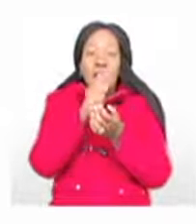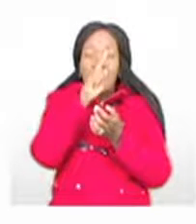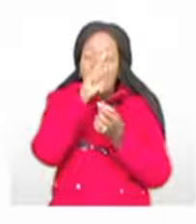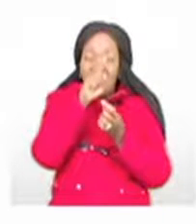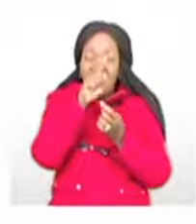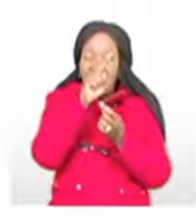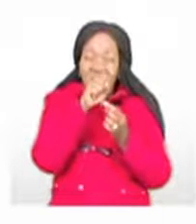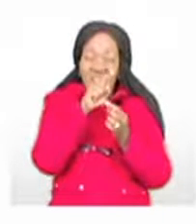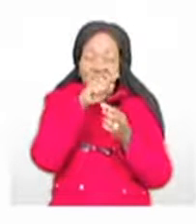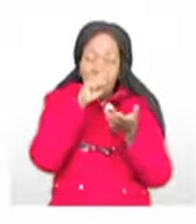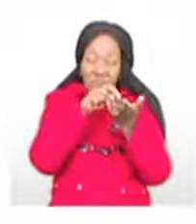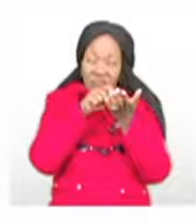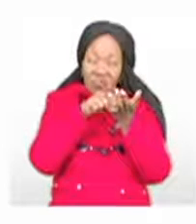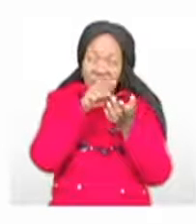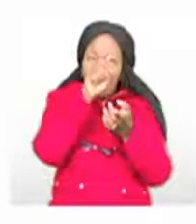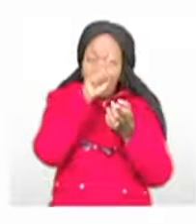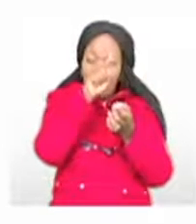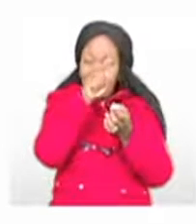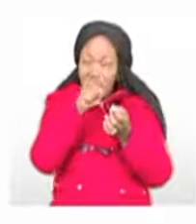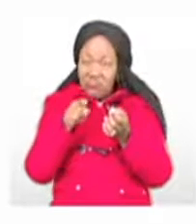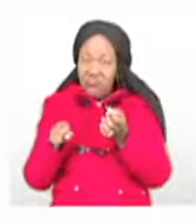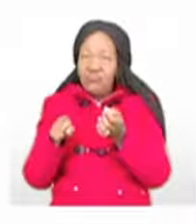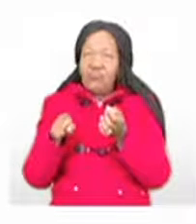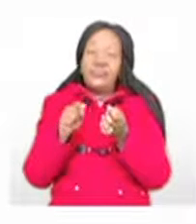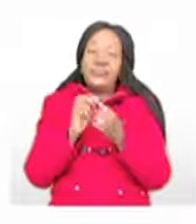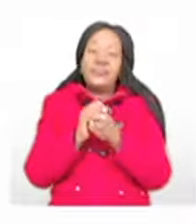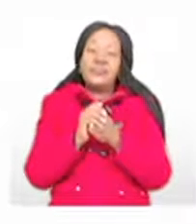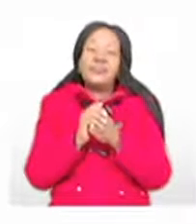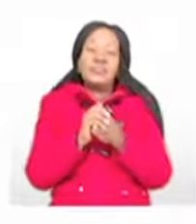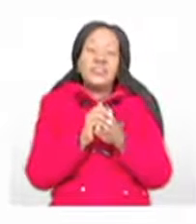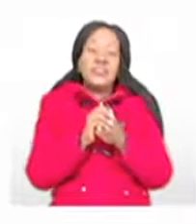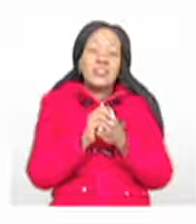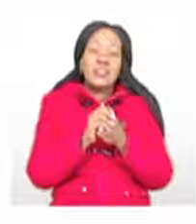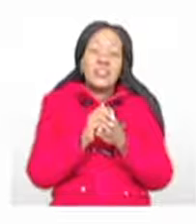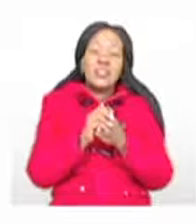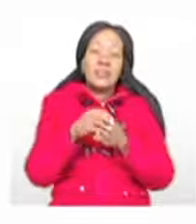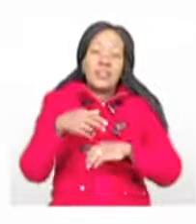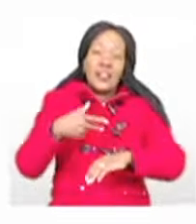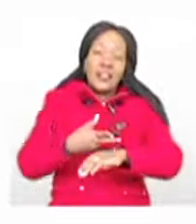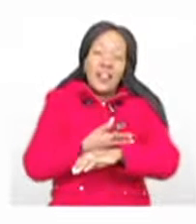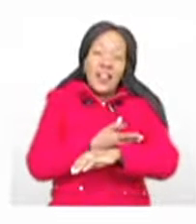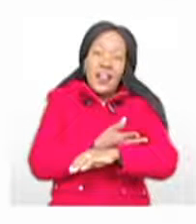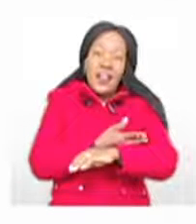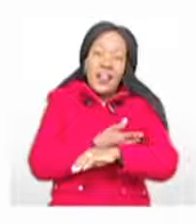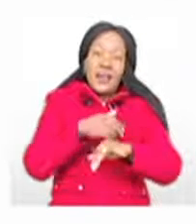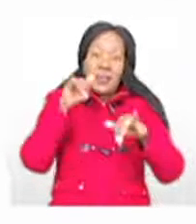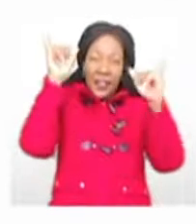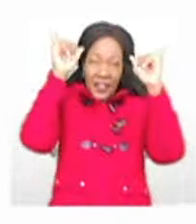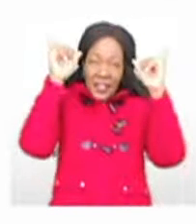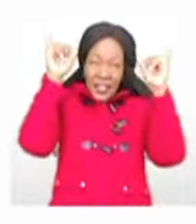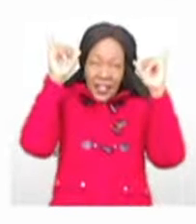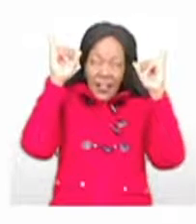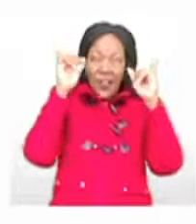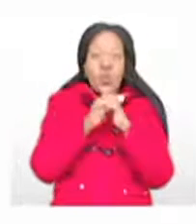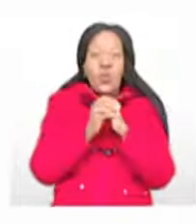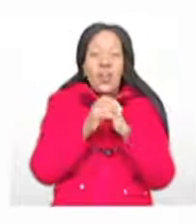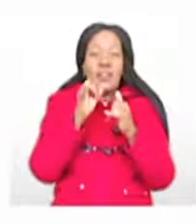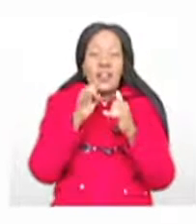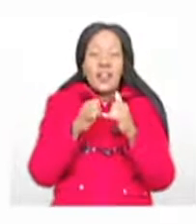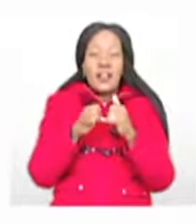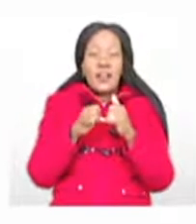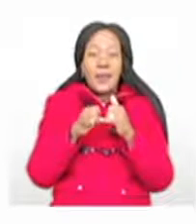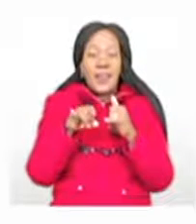there is a lamb, and just below the lamb there is a cow, and lastly at